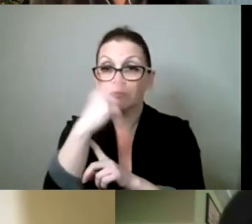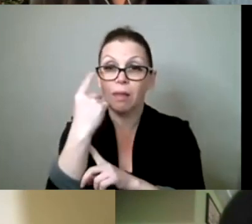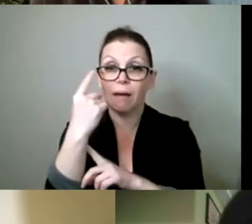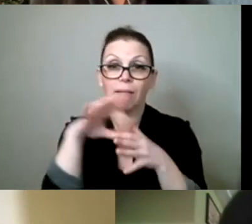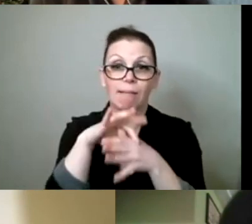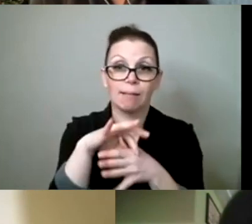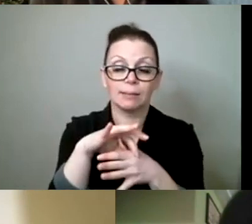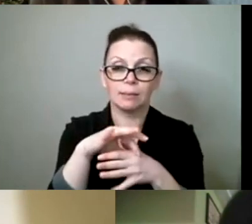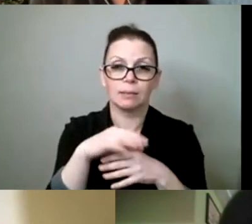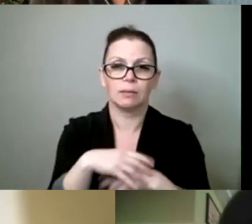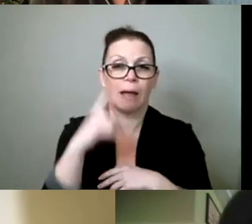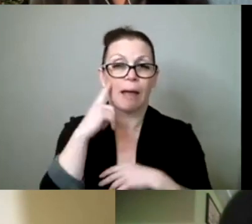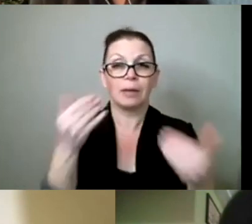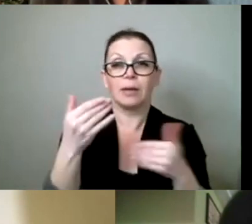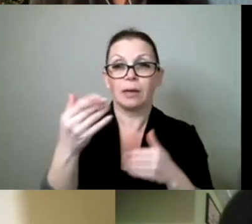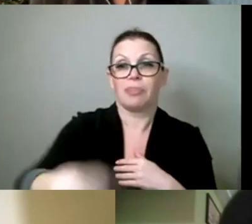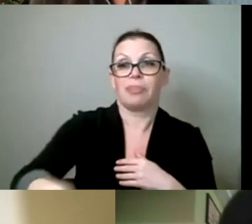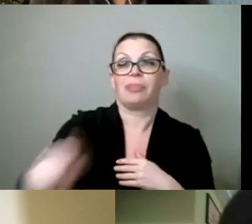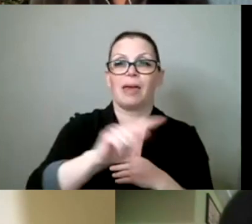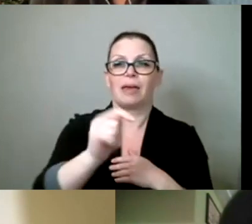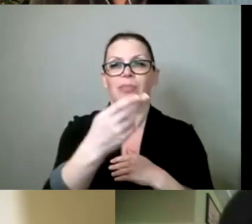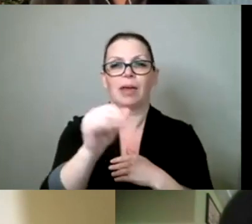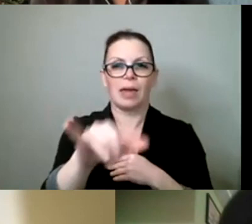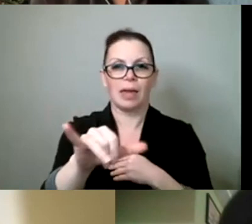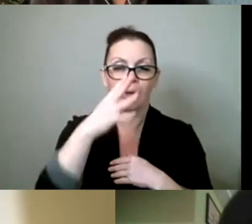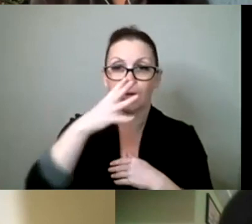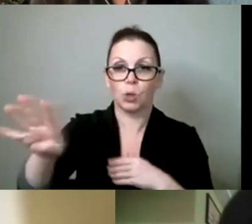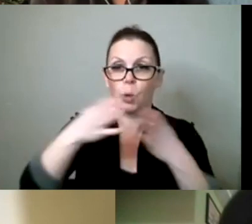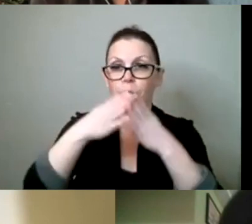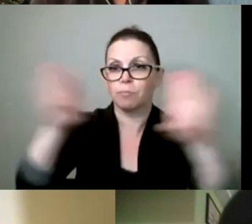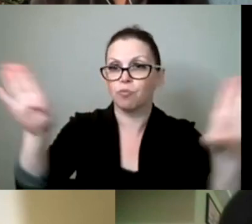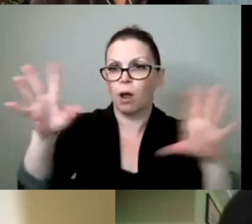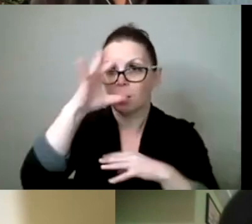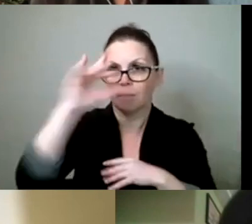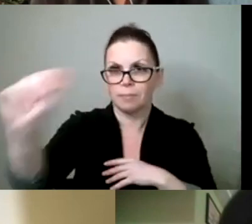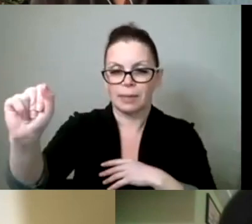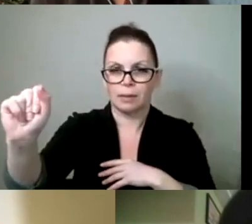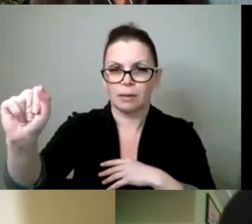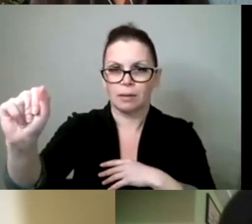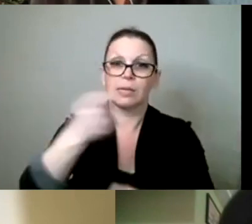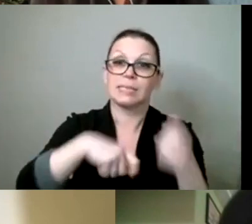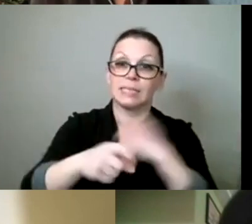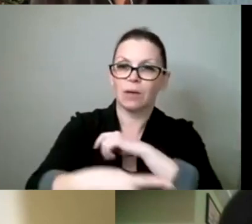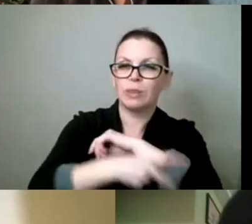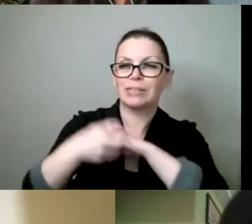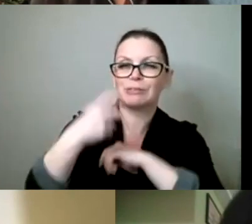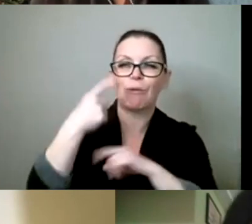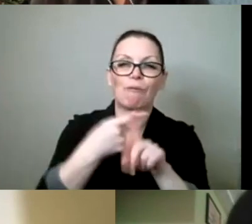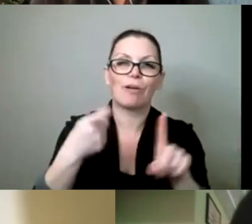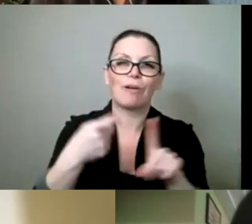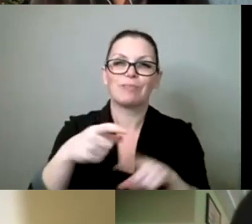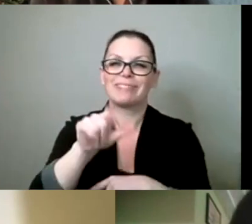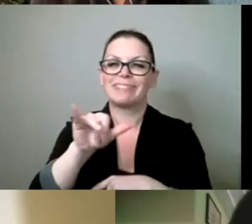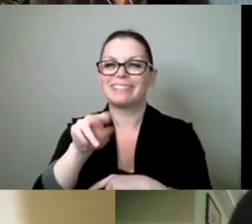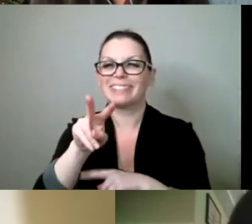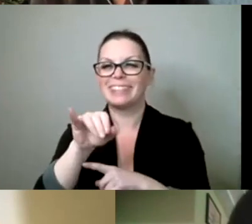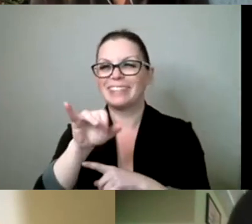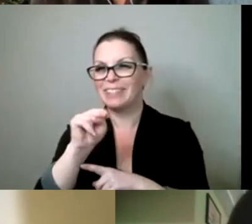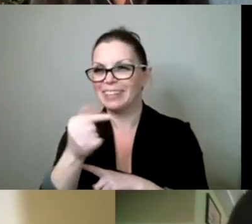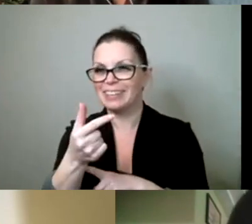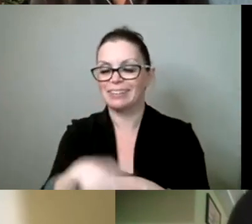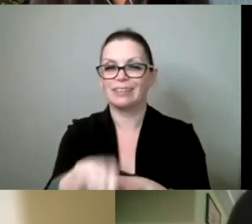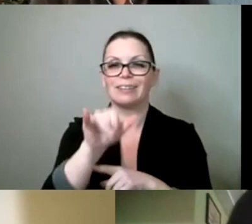I think they ignored the broad appeal, except for when they were stealing it from Living Single. But